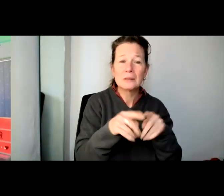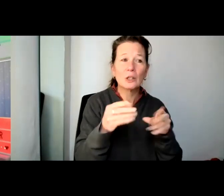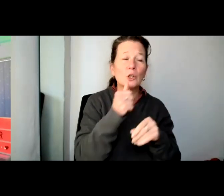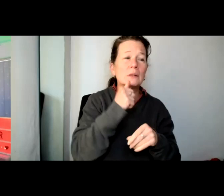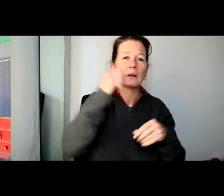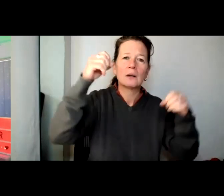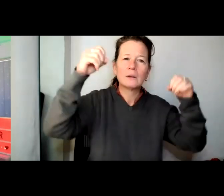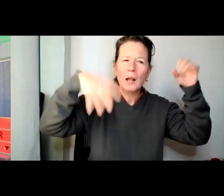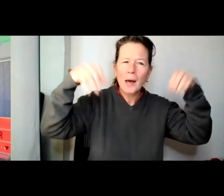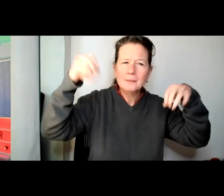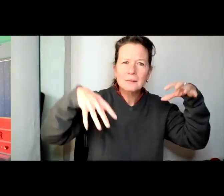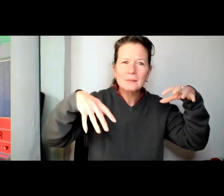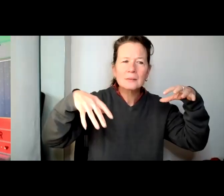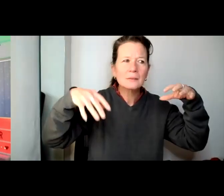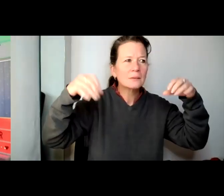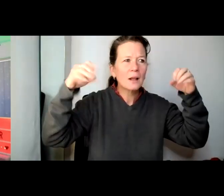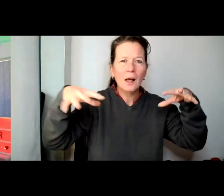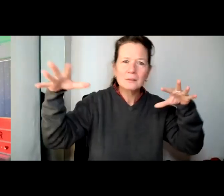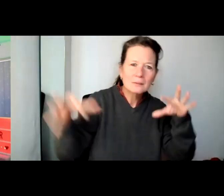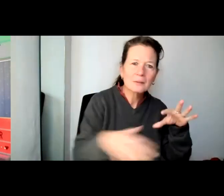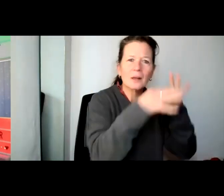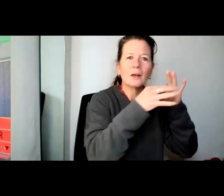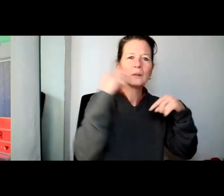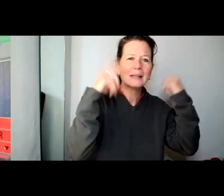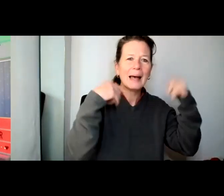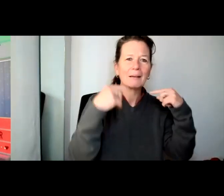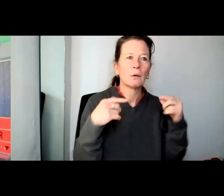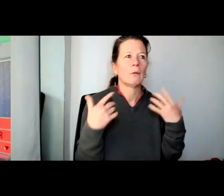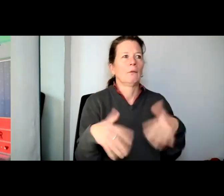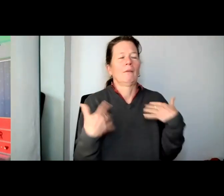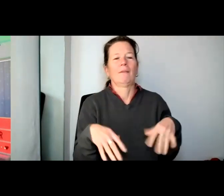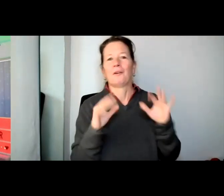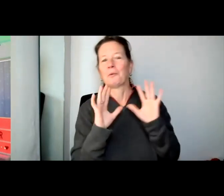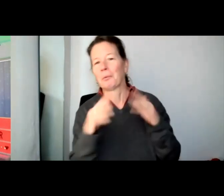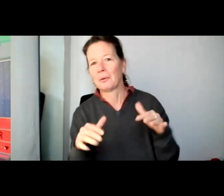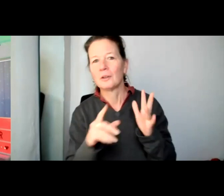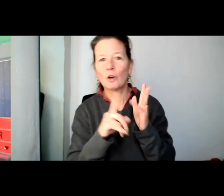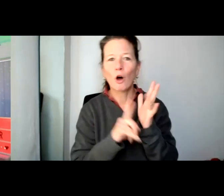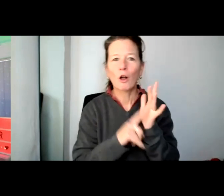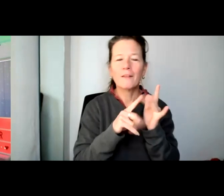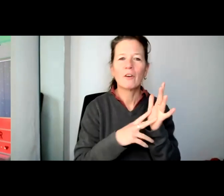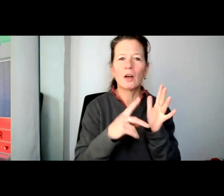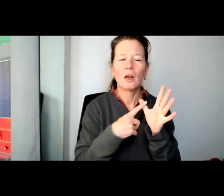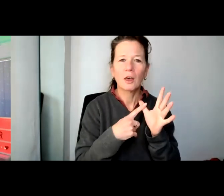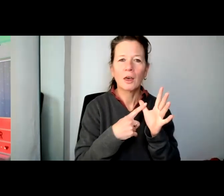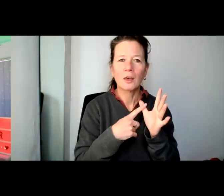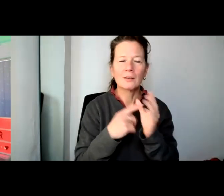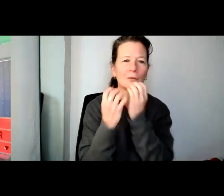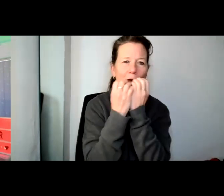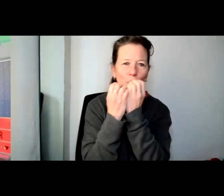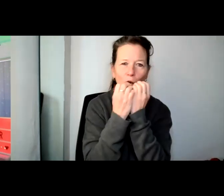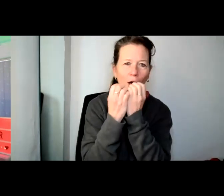triggering with the sounds, which is amazing. Oliver, who played harmonica, again, used a lot of